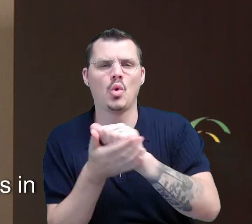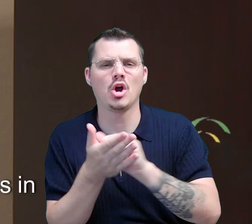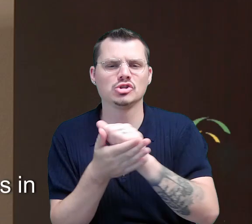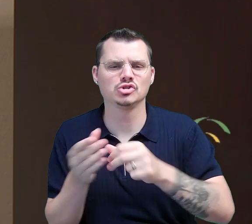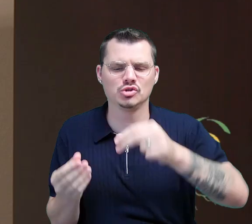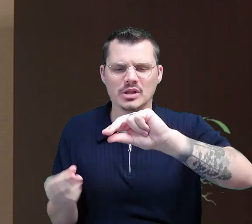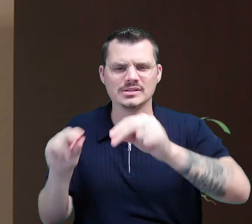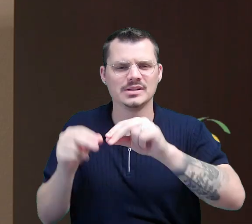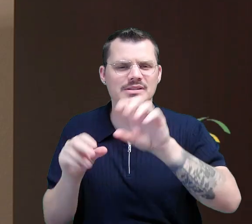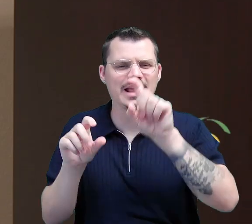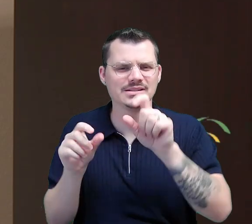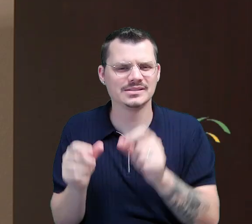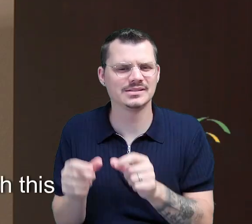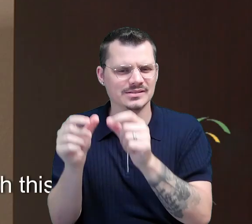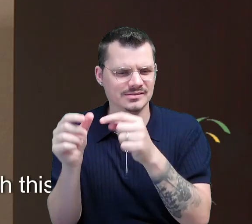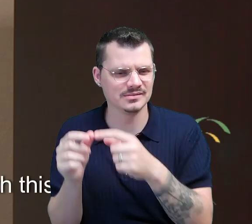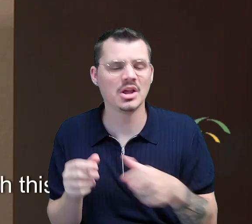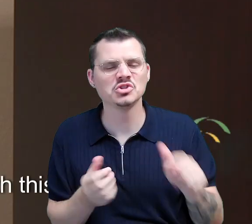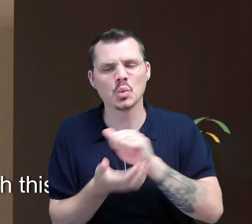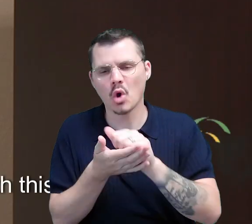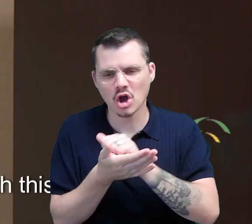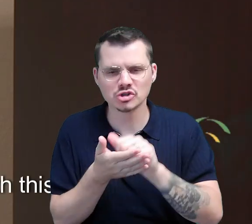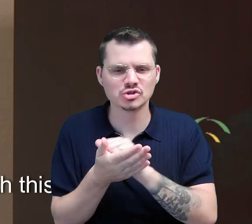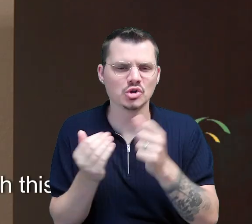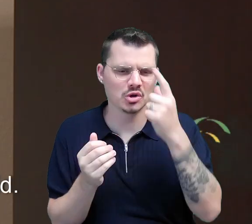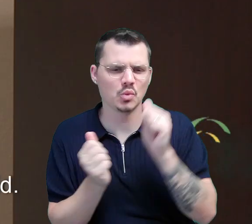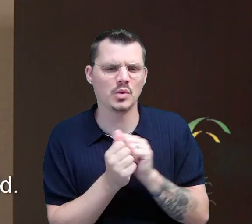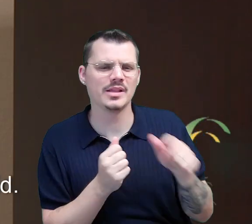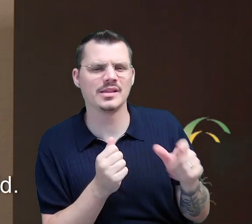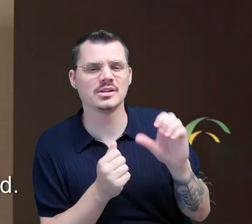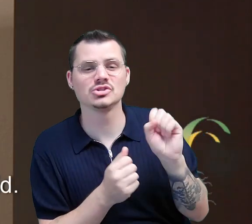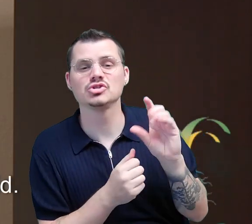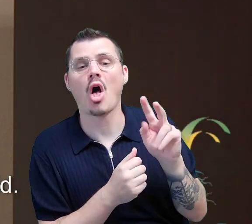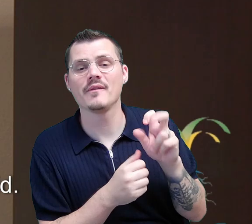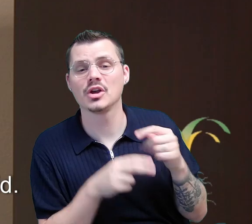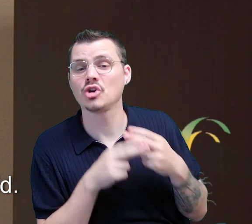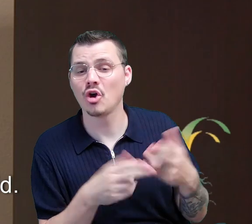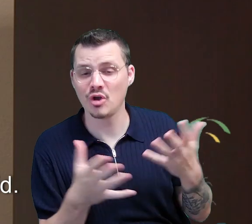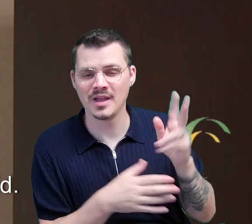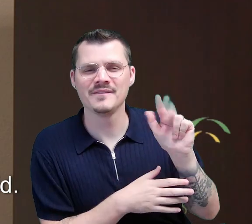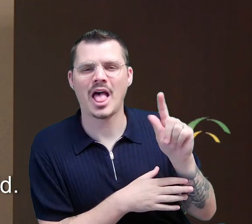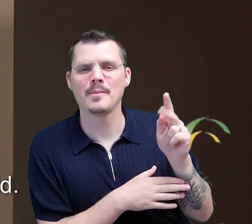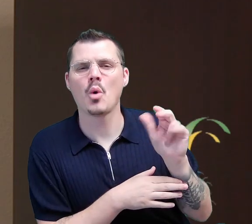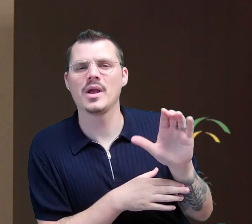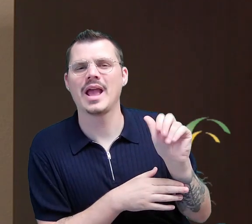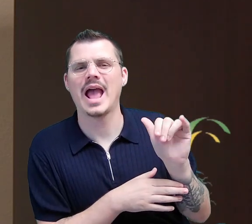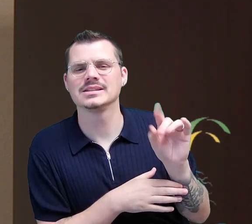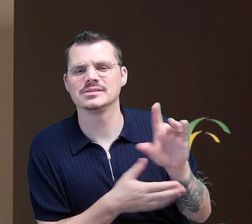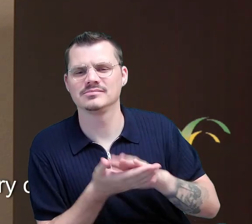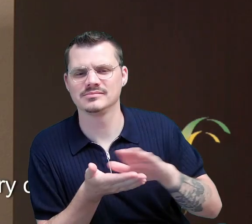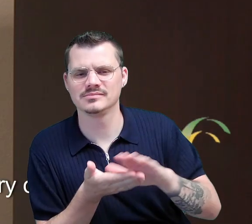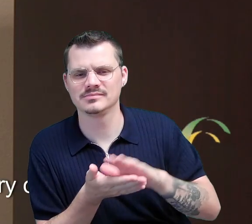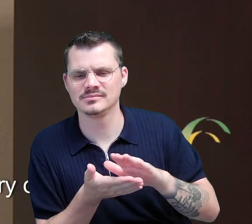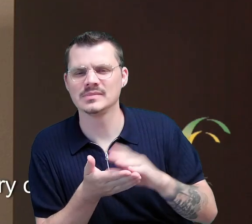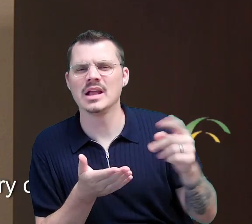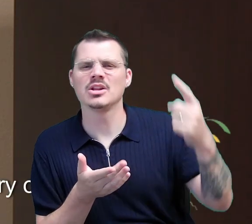test tubes in the lab. And he was washing the test tubes with this fabulous solvent called valproic acid.